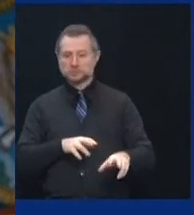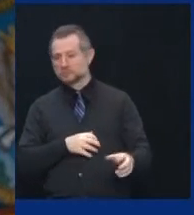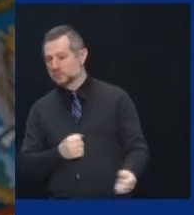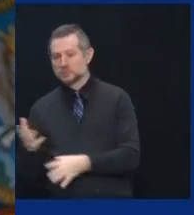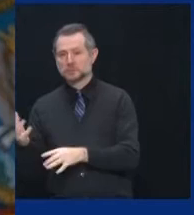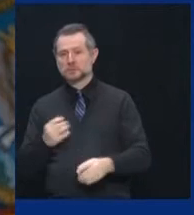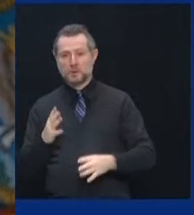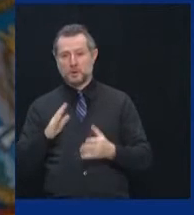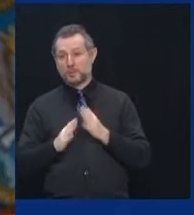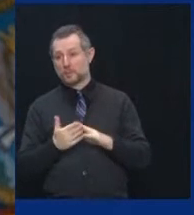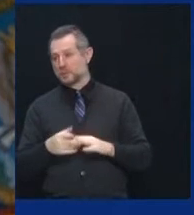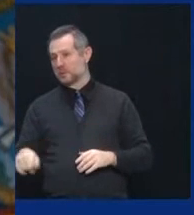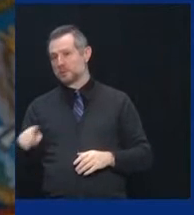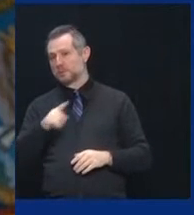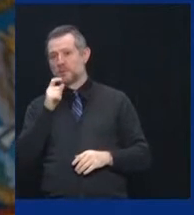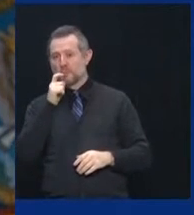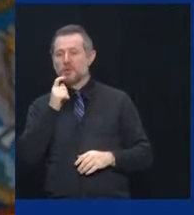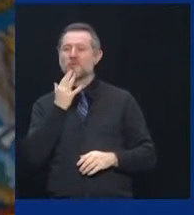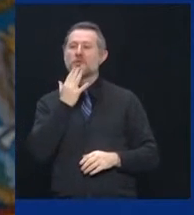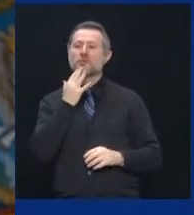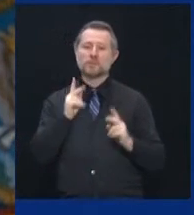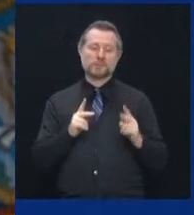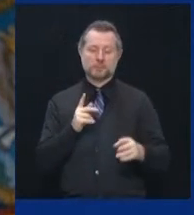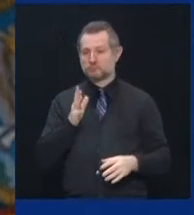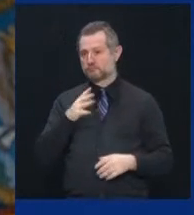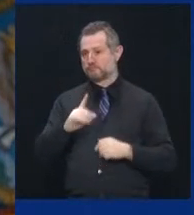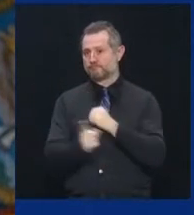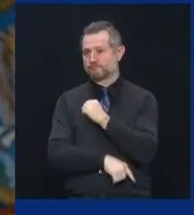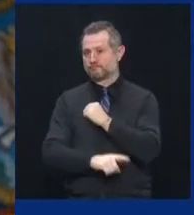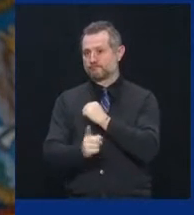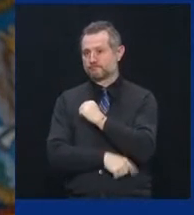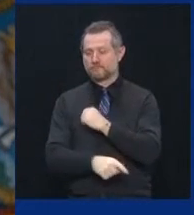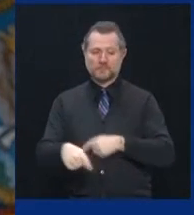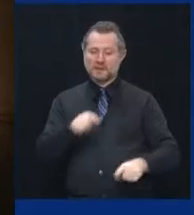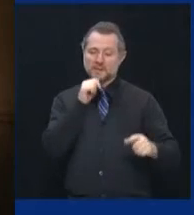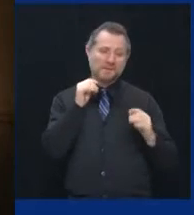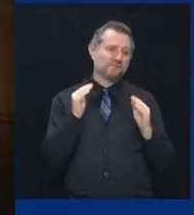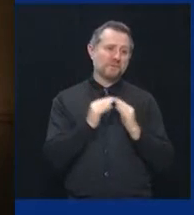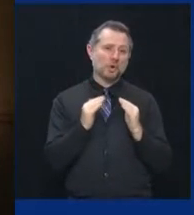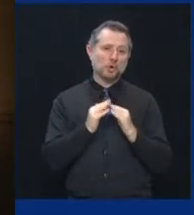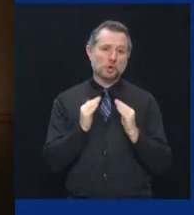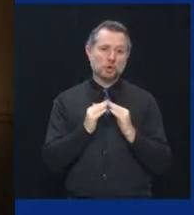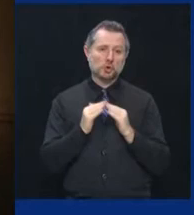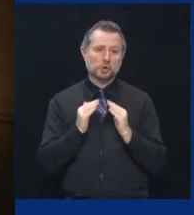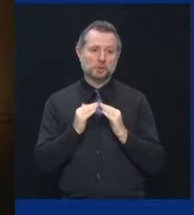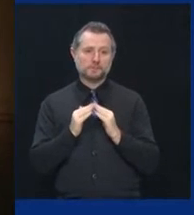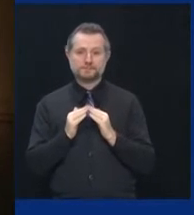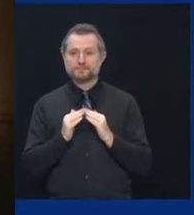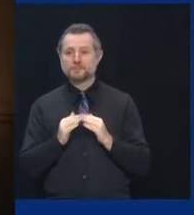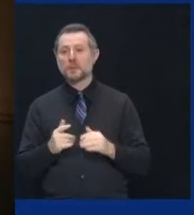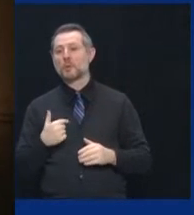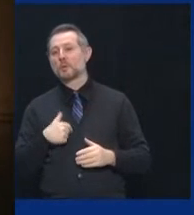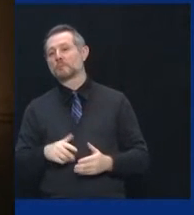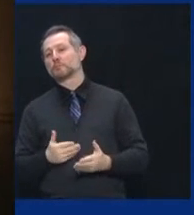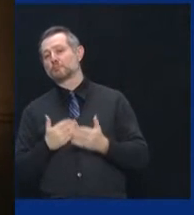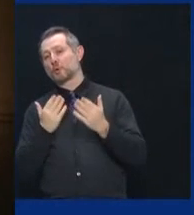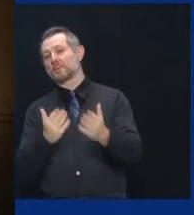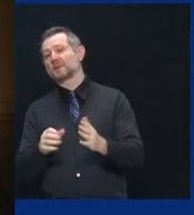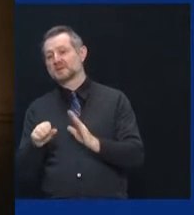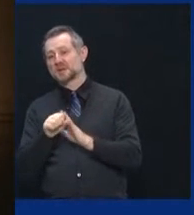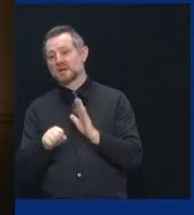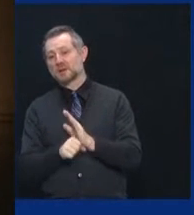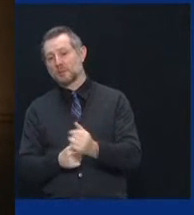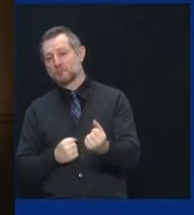communities of color over-policed and over-incarcerated. We propose state-sponsored mobile